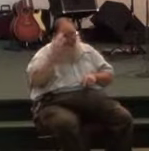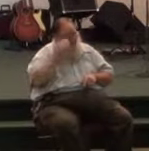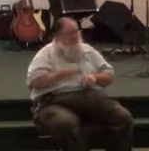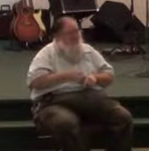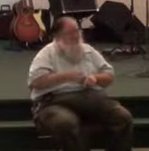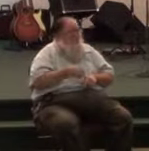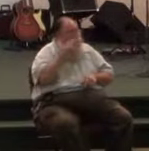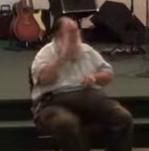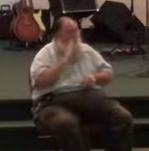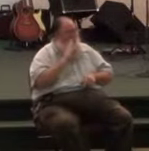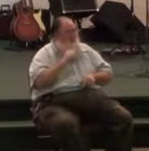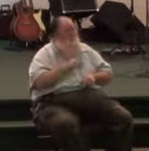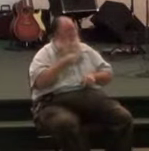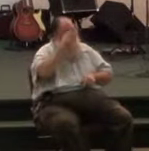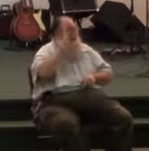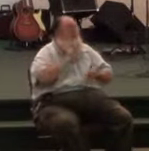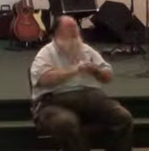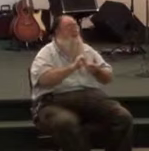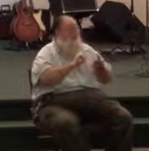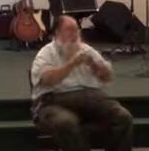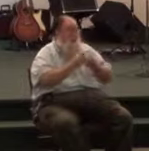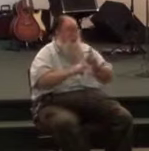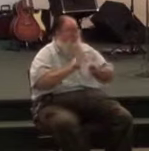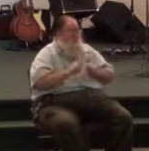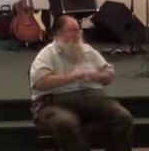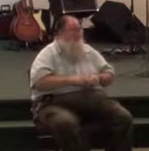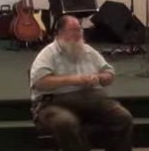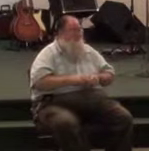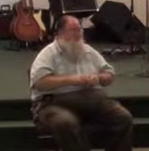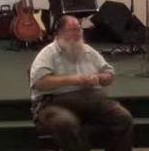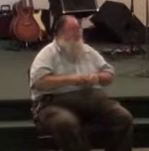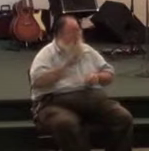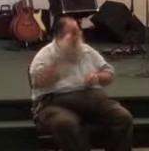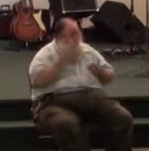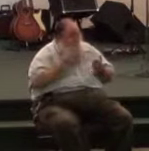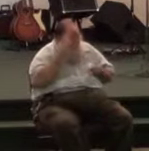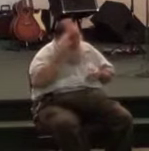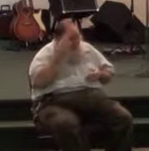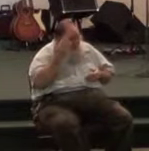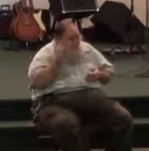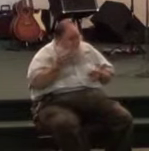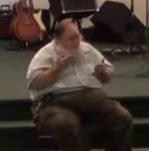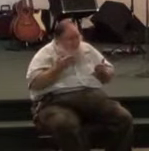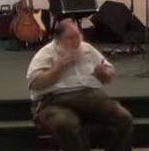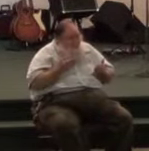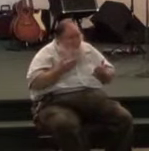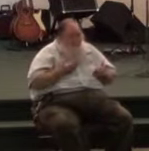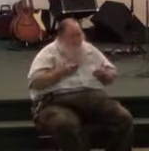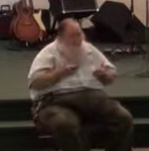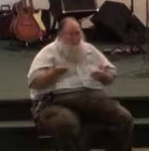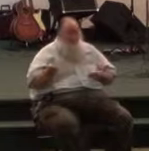God is a God that changes people. But you know what? They've got those old memories of